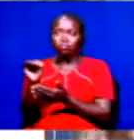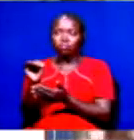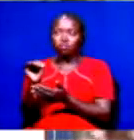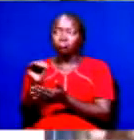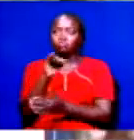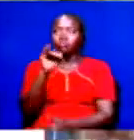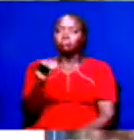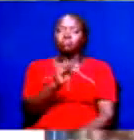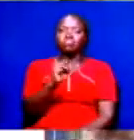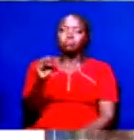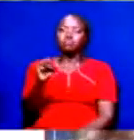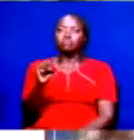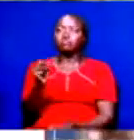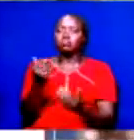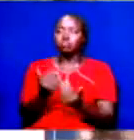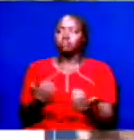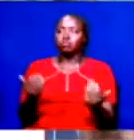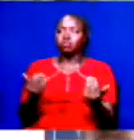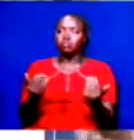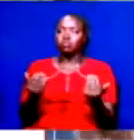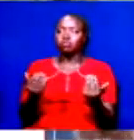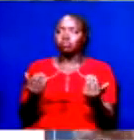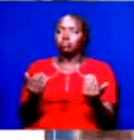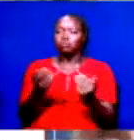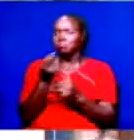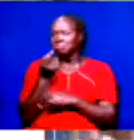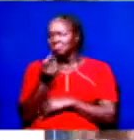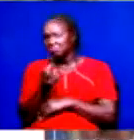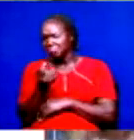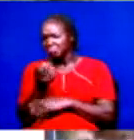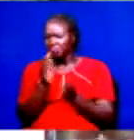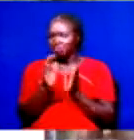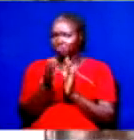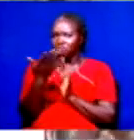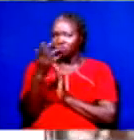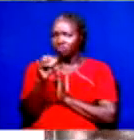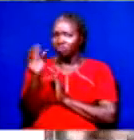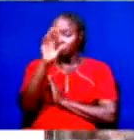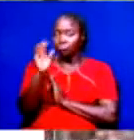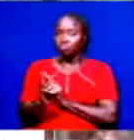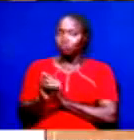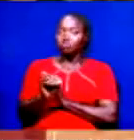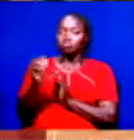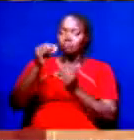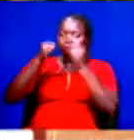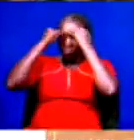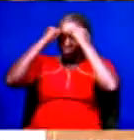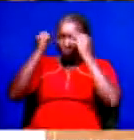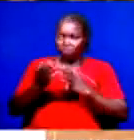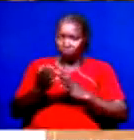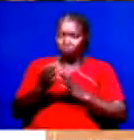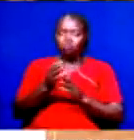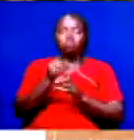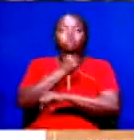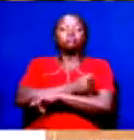JSS student, junior secondary school, has had a dismal, about only 50% of the learners reporting to school. Over the